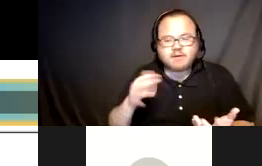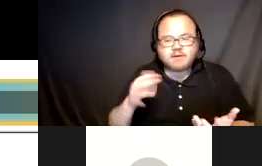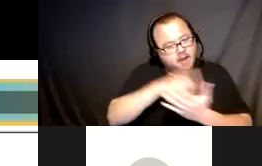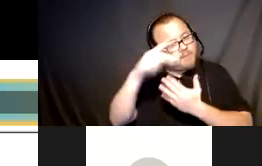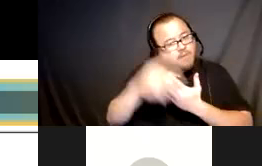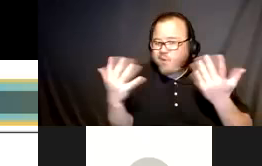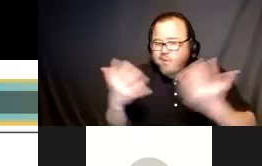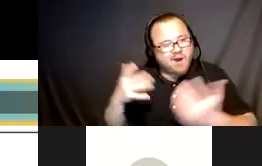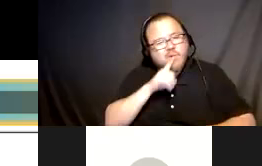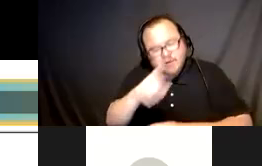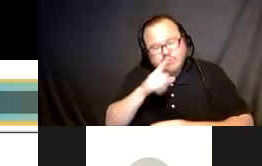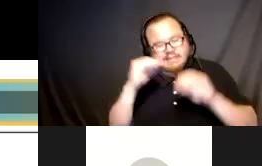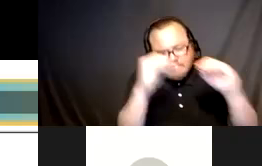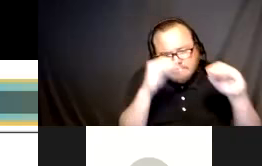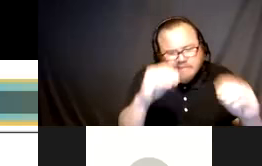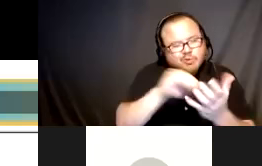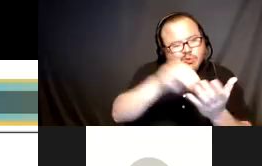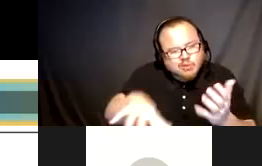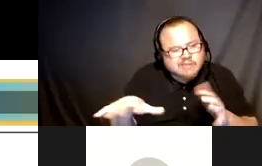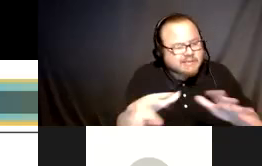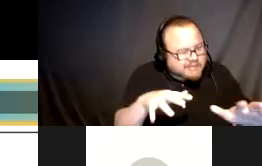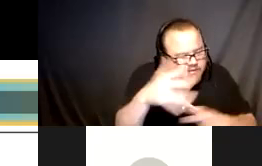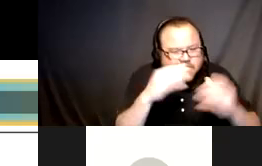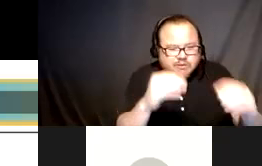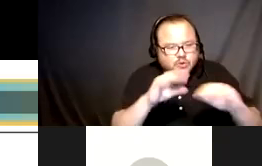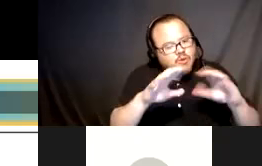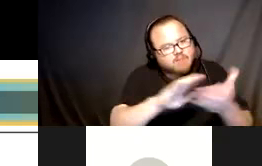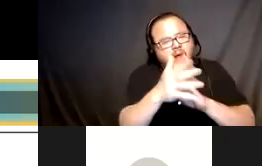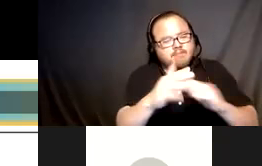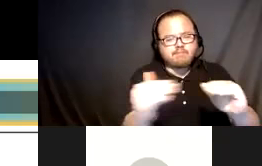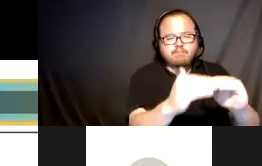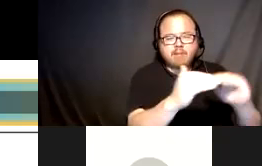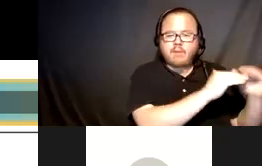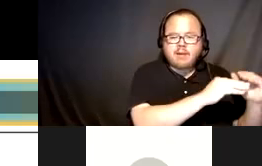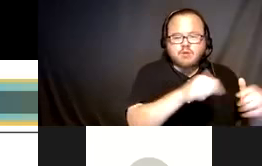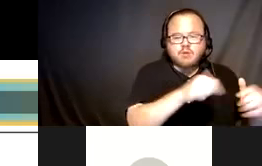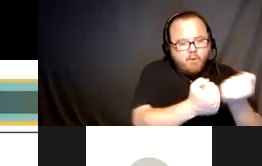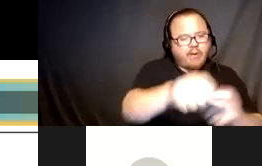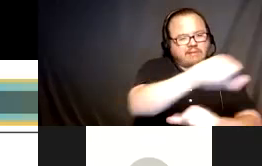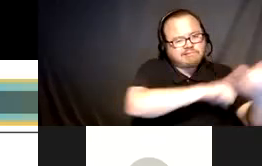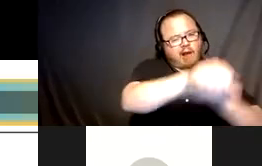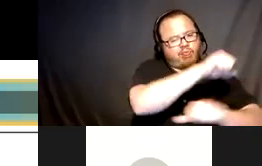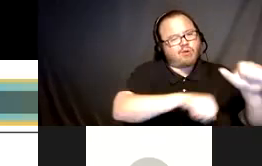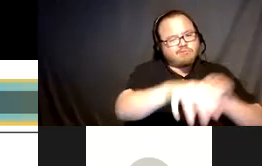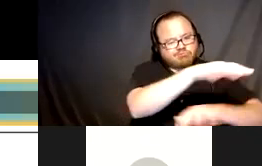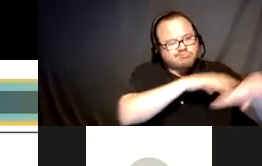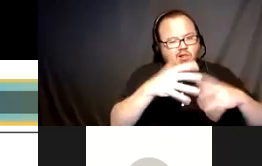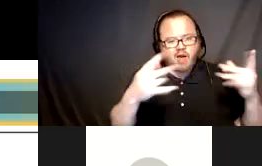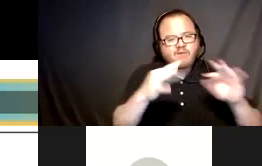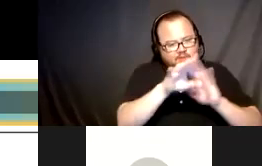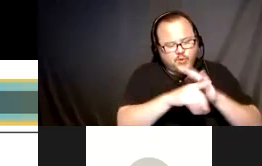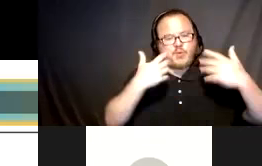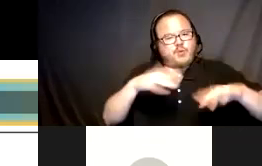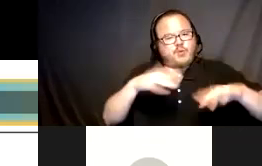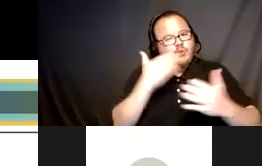it's that teaching our students, and that way they can do that peer-to-peer support, which has a lot of background